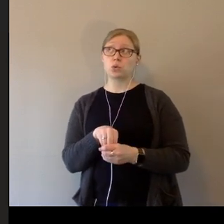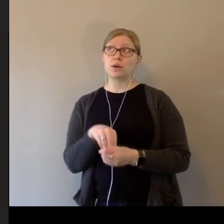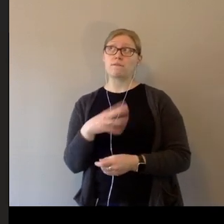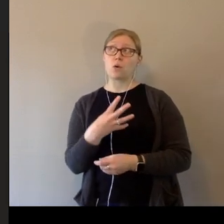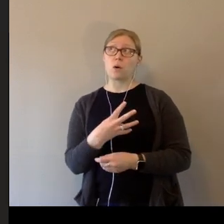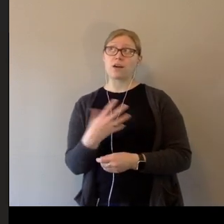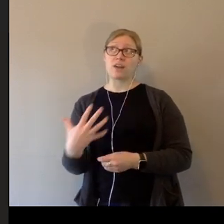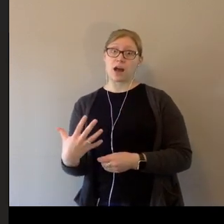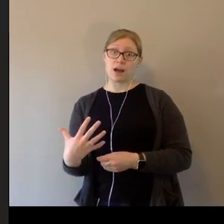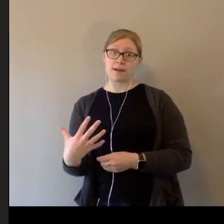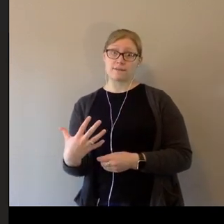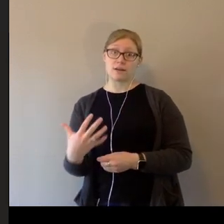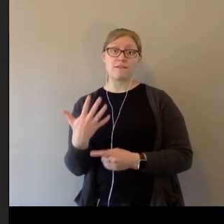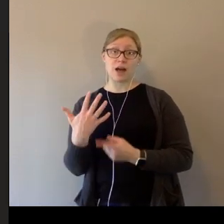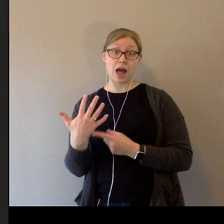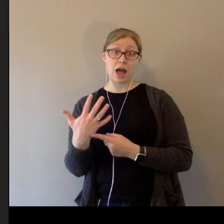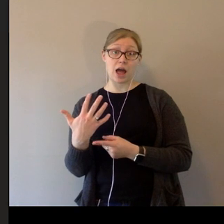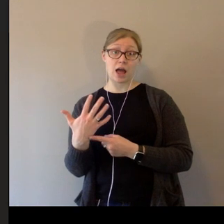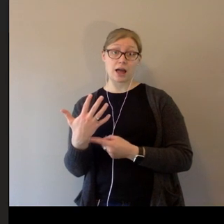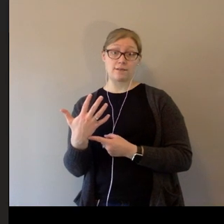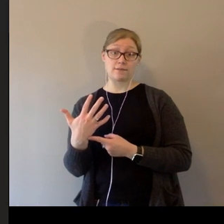5. And 5 is going to be